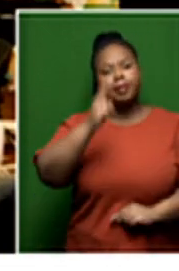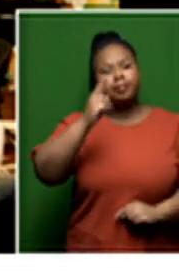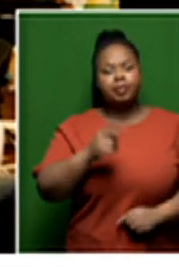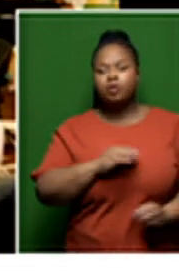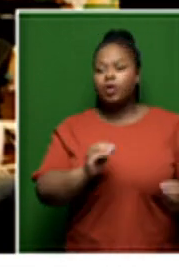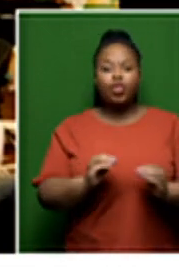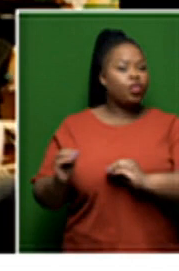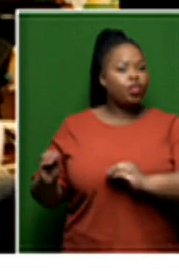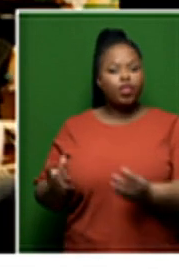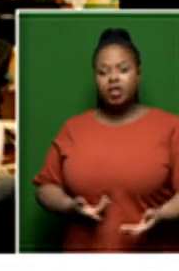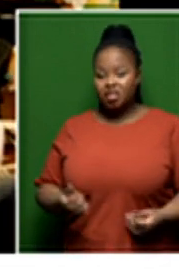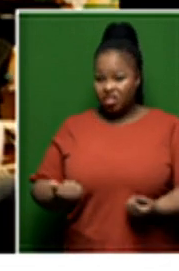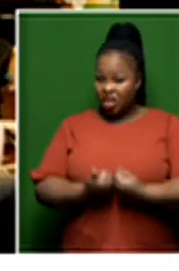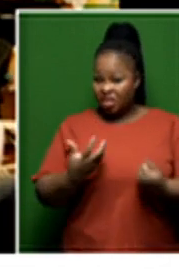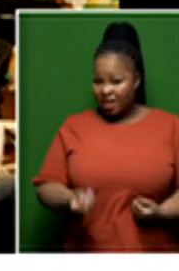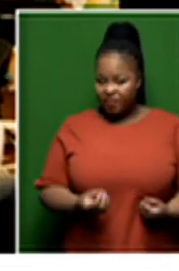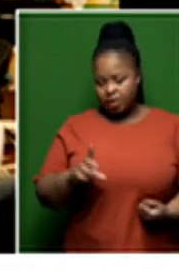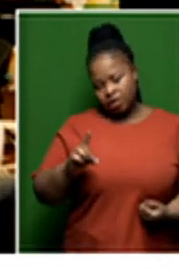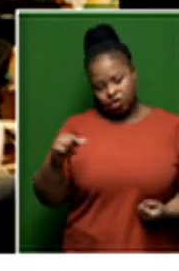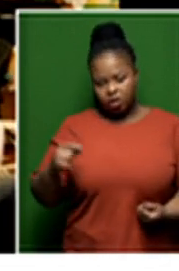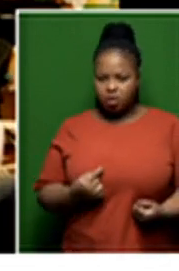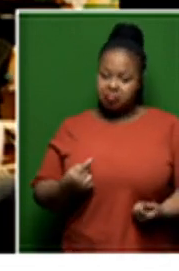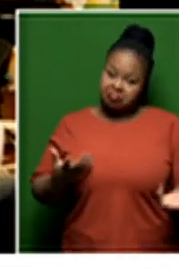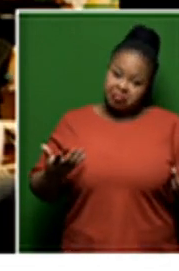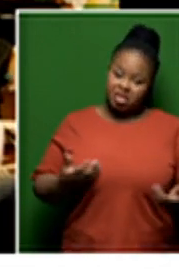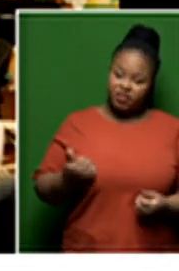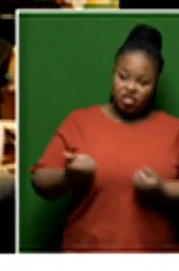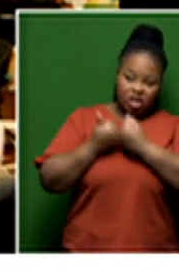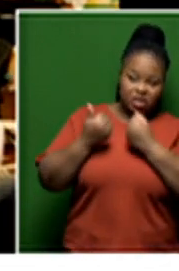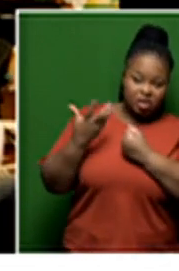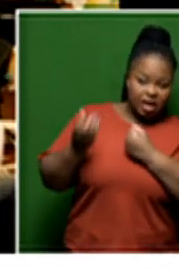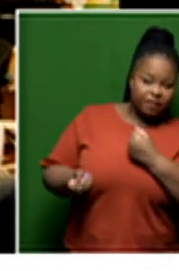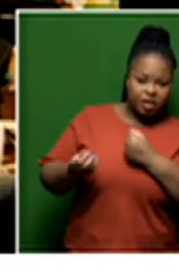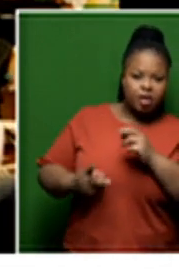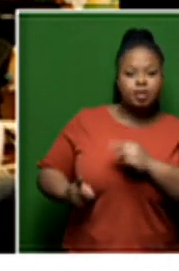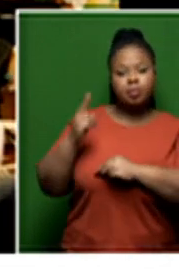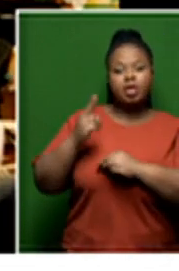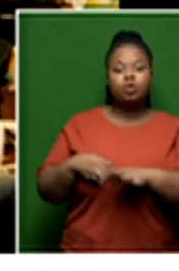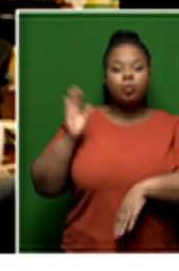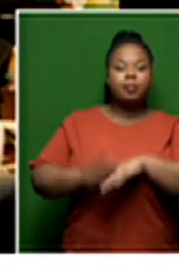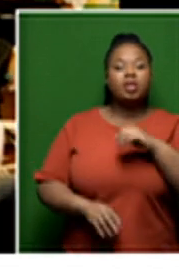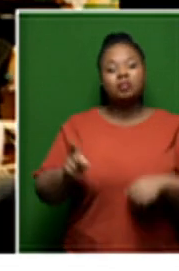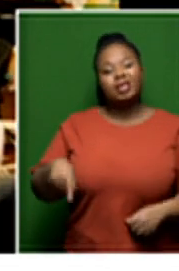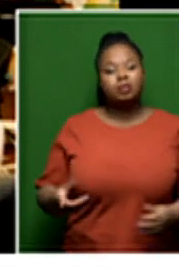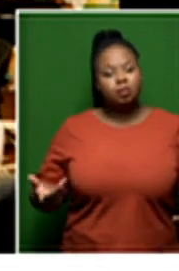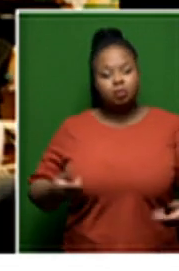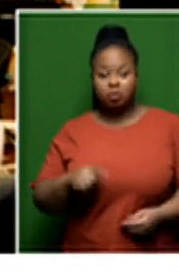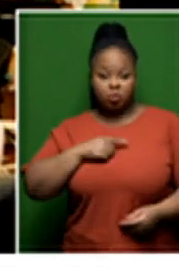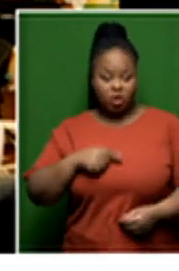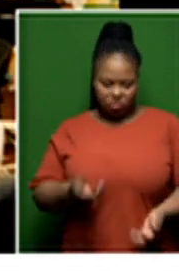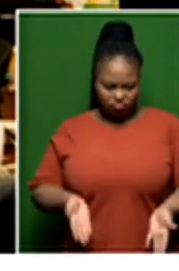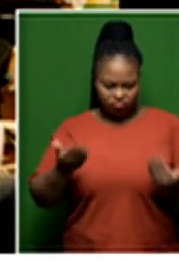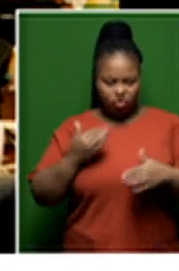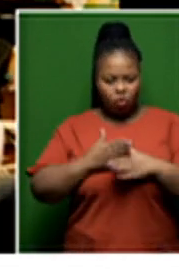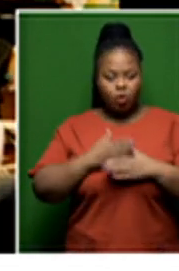of infrastructure. And where there are challenges, the DG says terminate or institute the penalty clause so that people do what it's supposed to do.